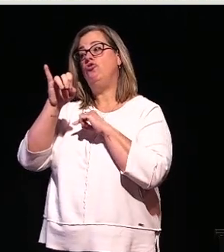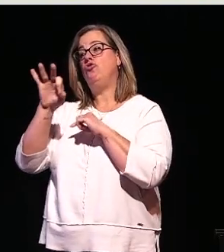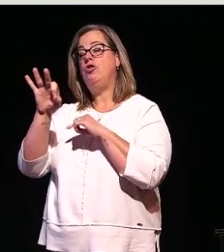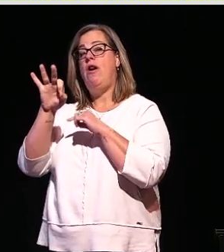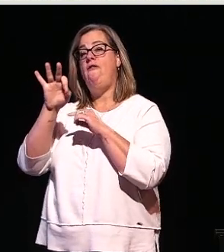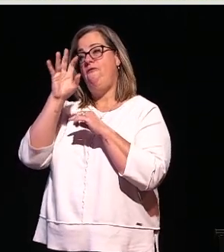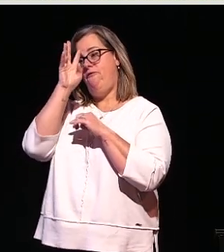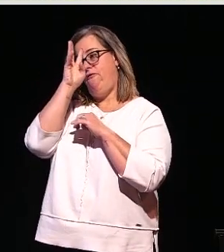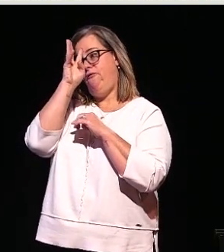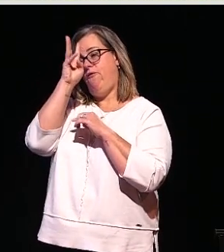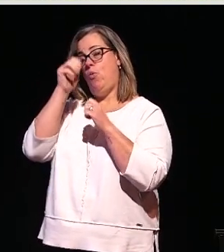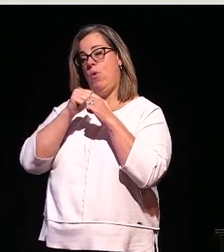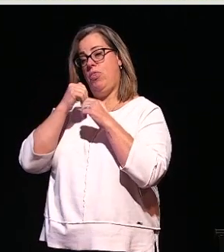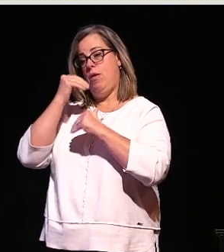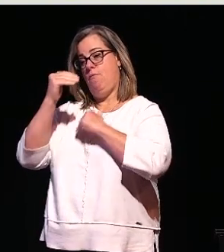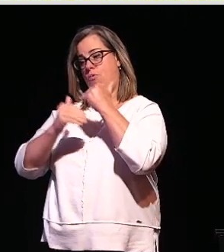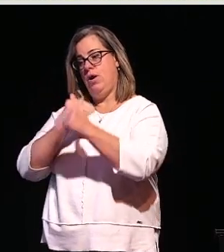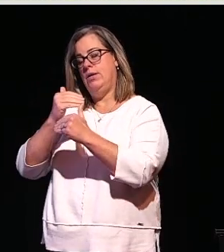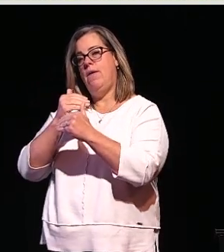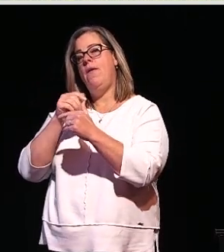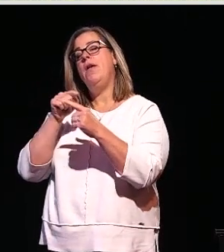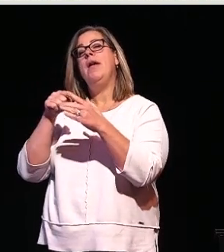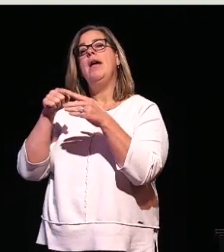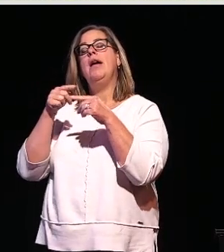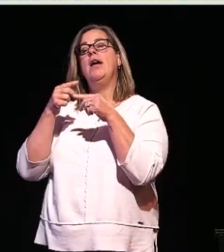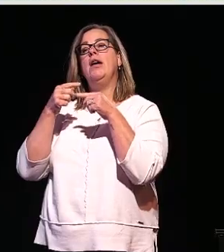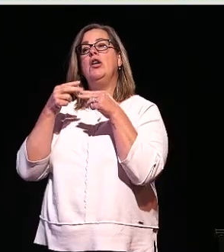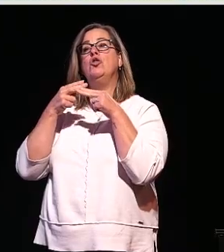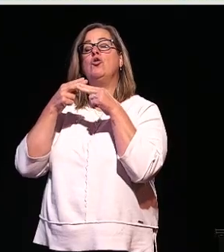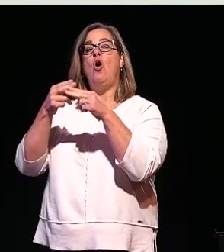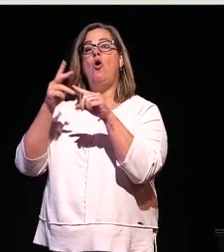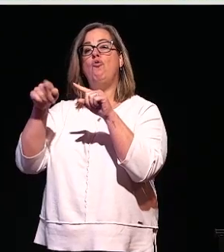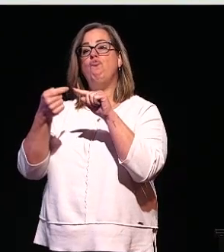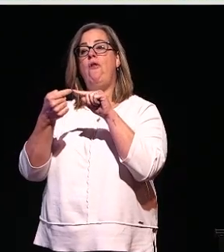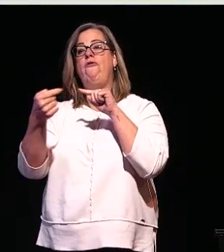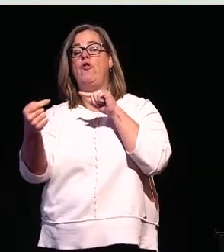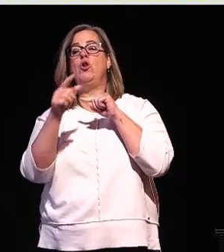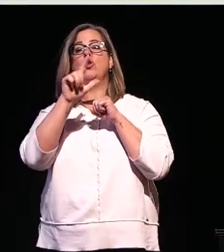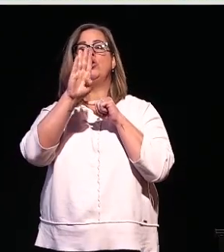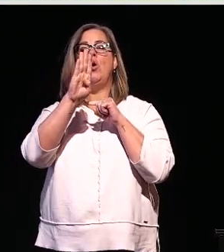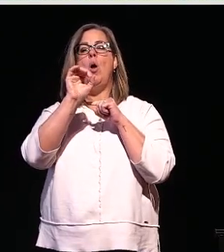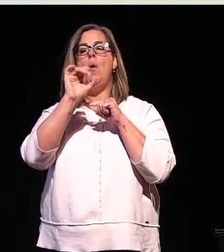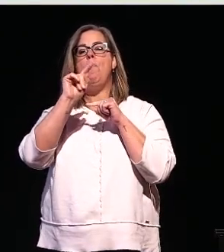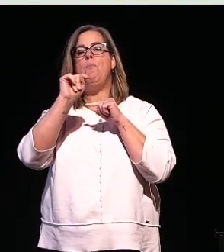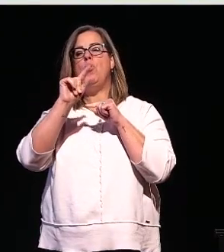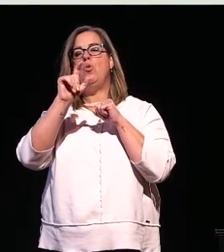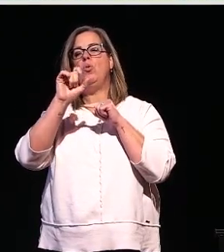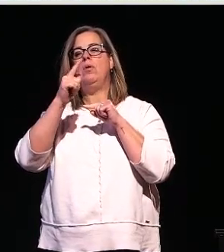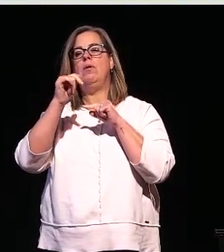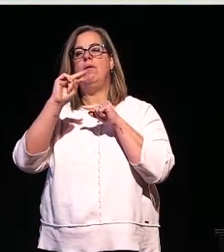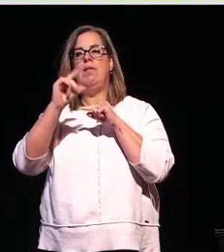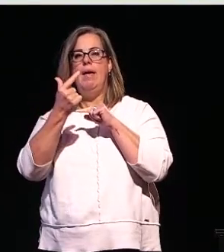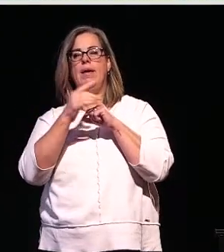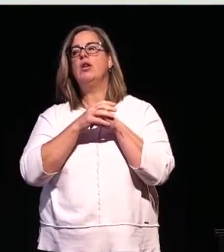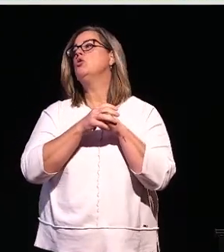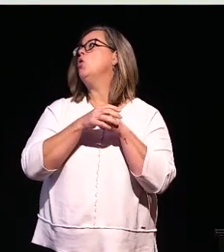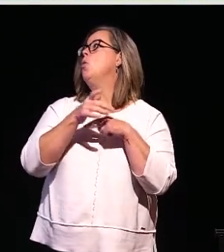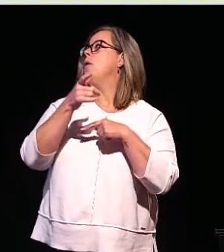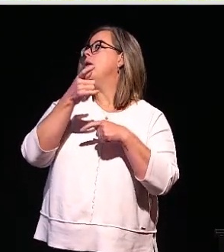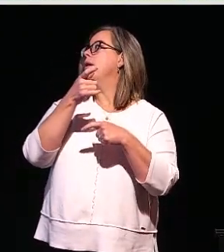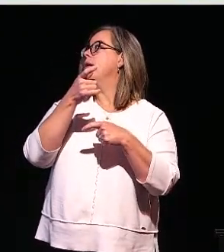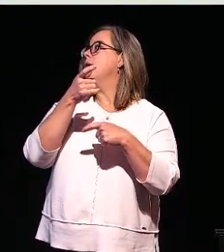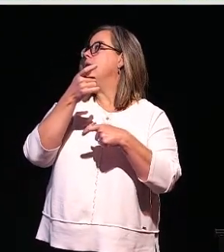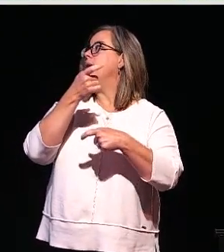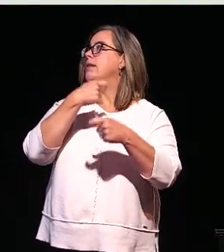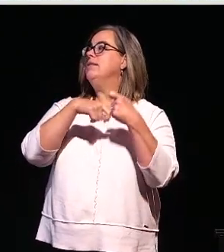process, which we call reverse bootlegging. So rather than water, refined sugar, and lab-derived flavorings